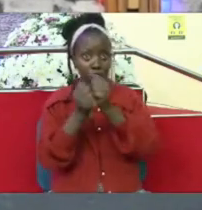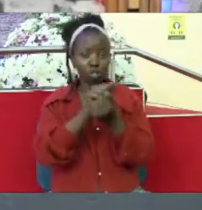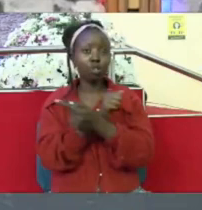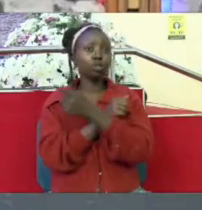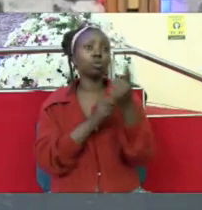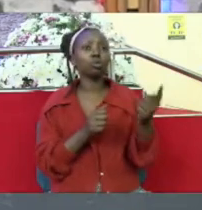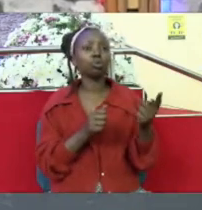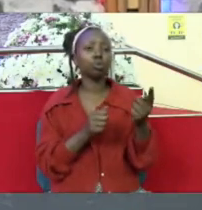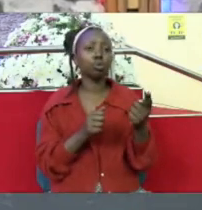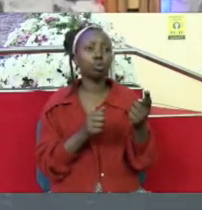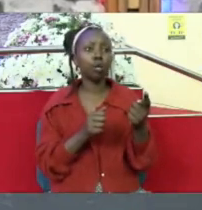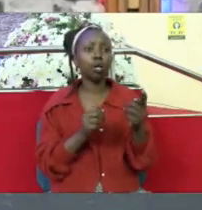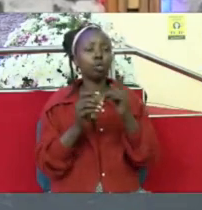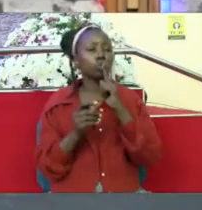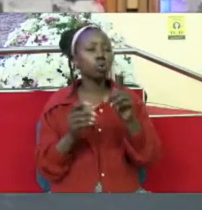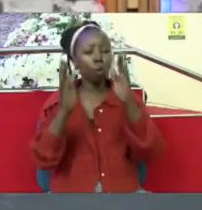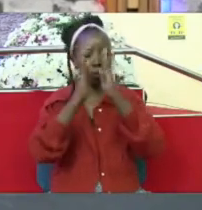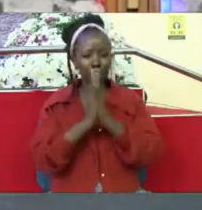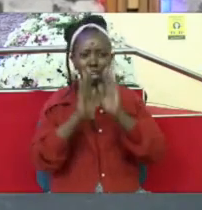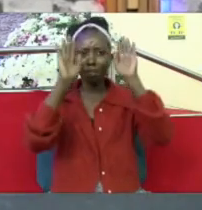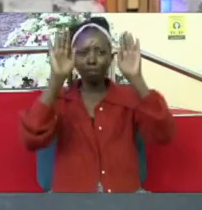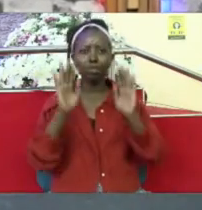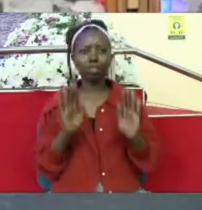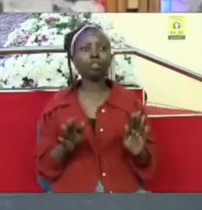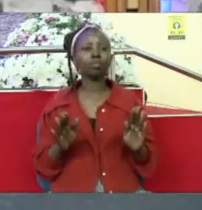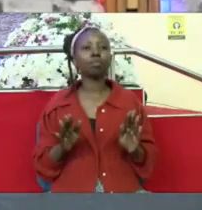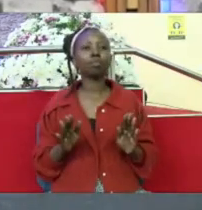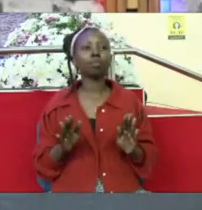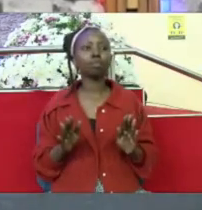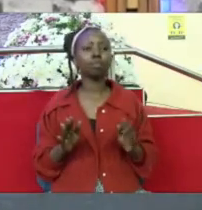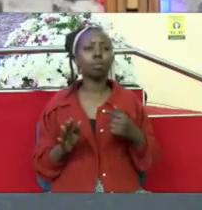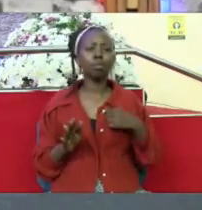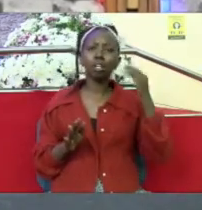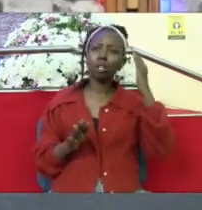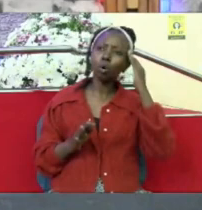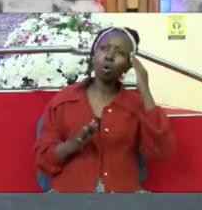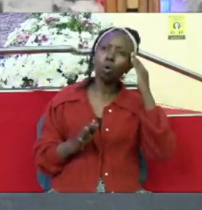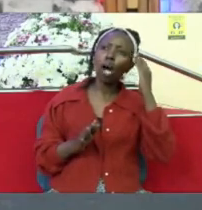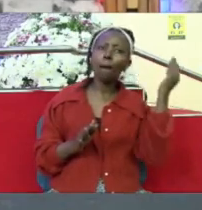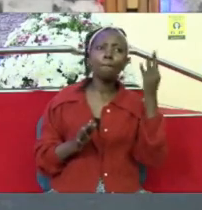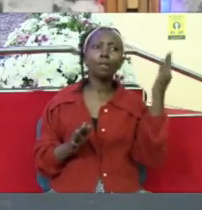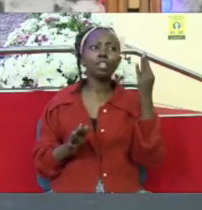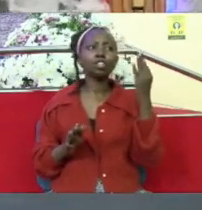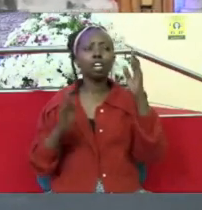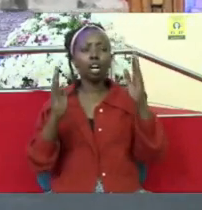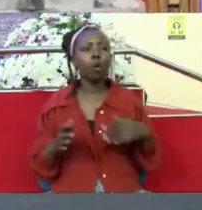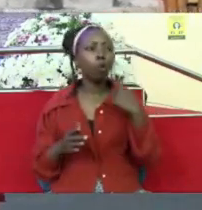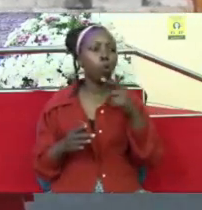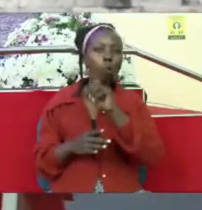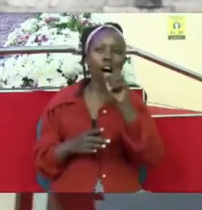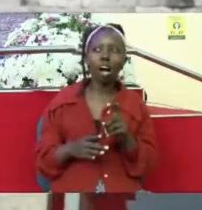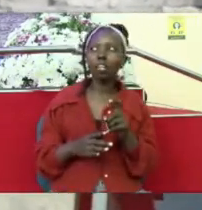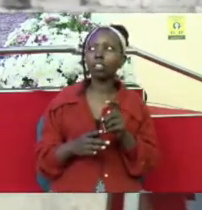the Lord. Amen. So prayer is important. Maombi ni ya maana. An old preacher was asked by another preacher. Kuna mhubiri akauliza na mhubiri mwingine. No, the old